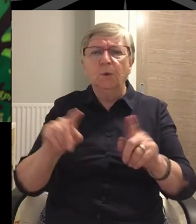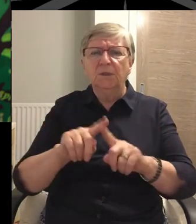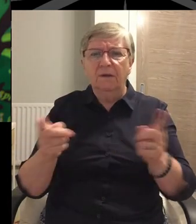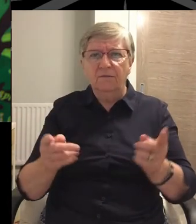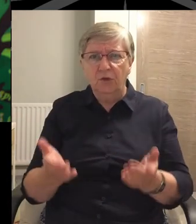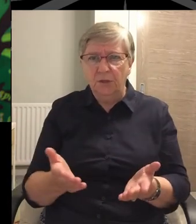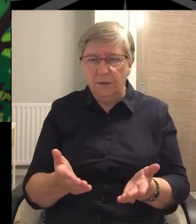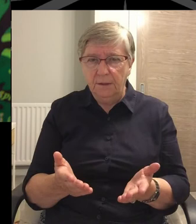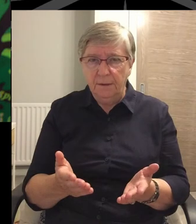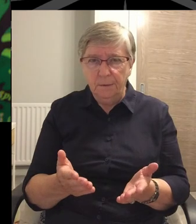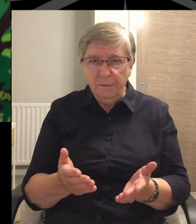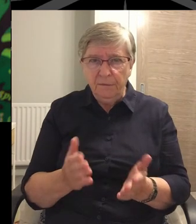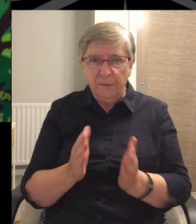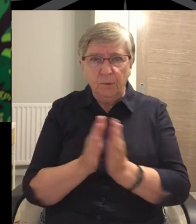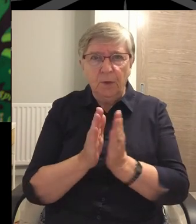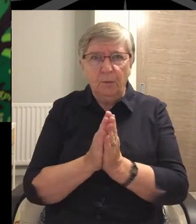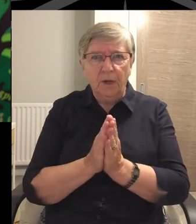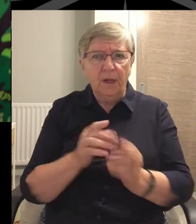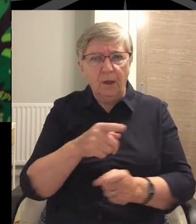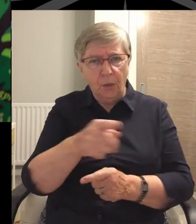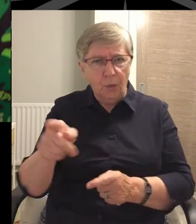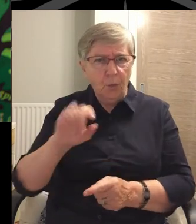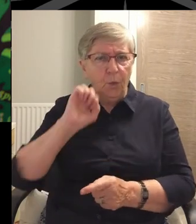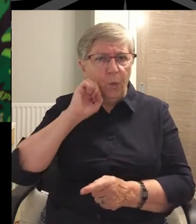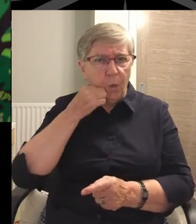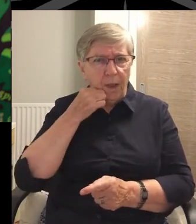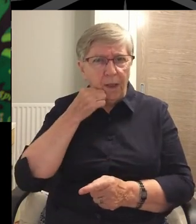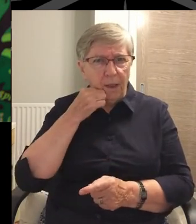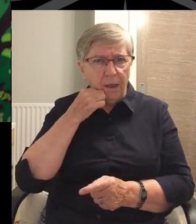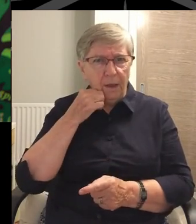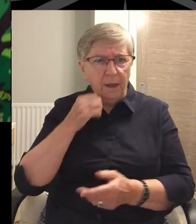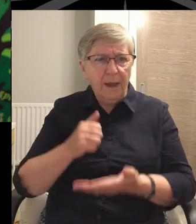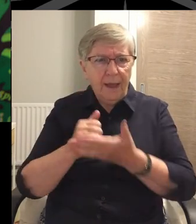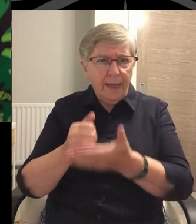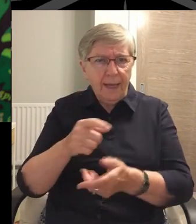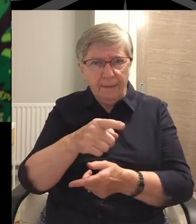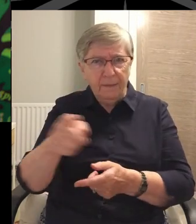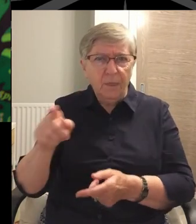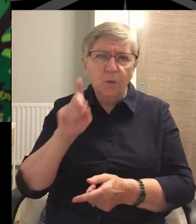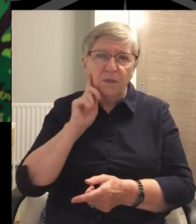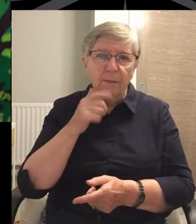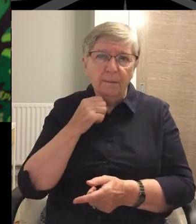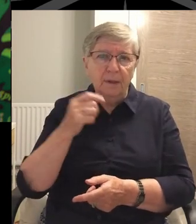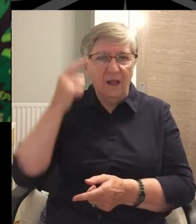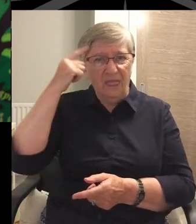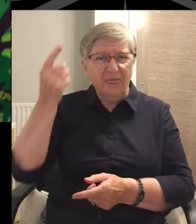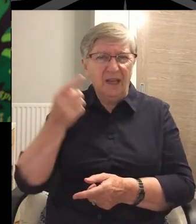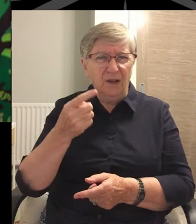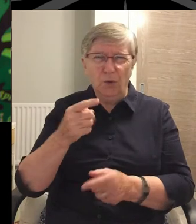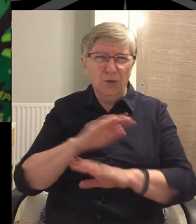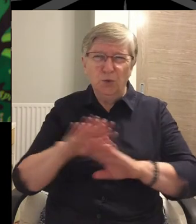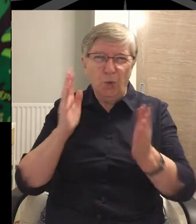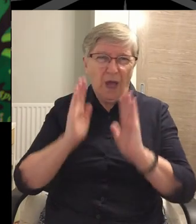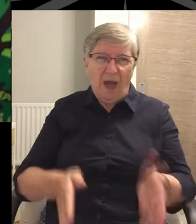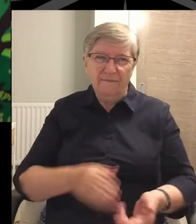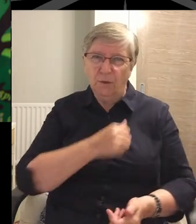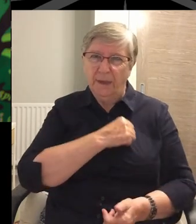And we pray that you will convict those who think that honesty doesn't matter.